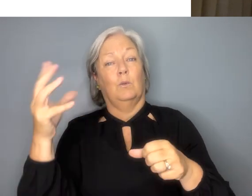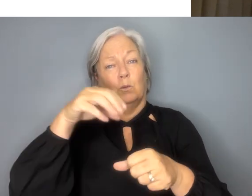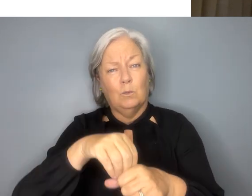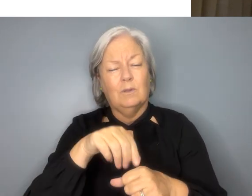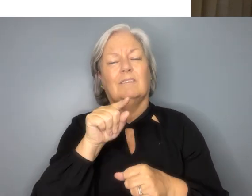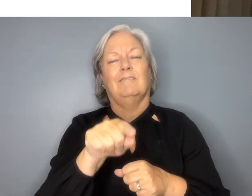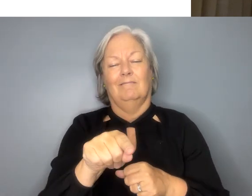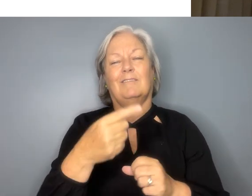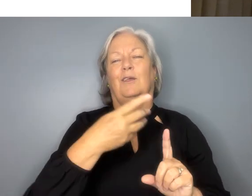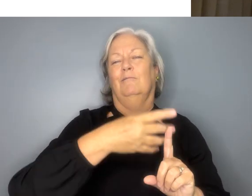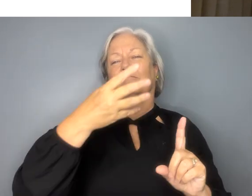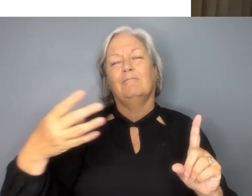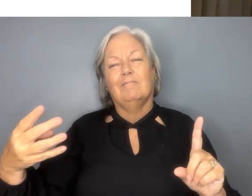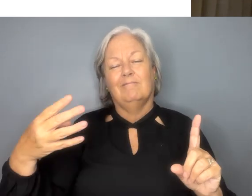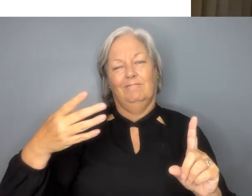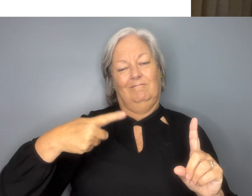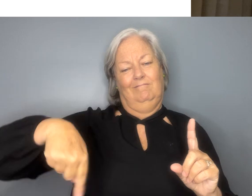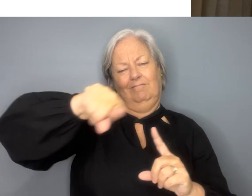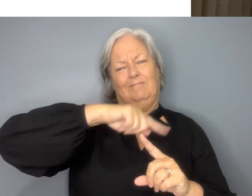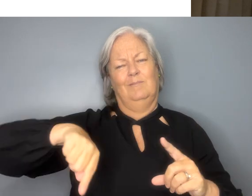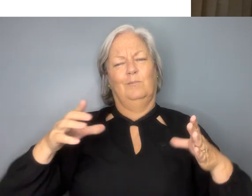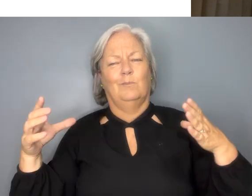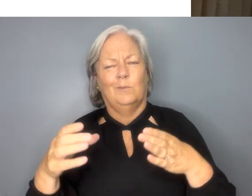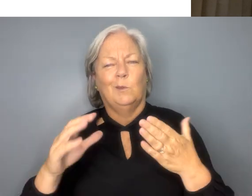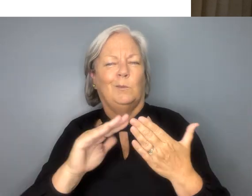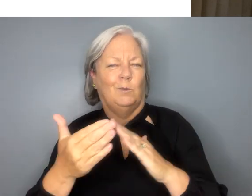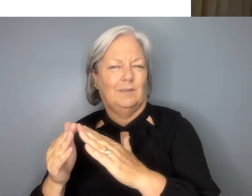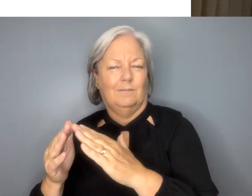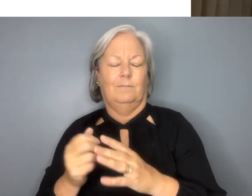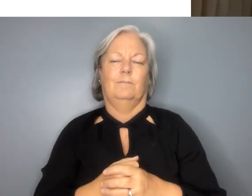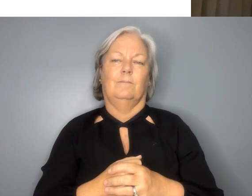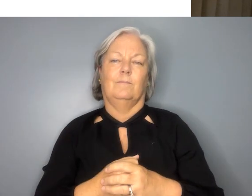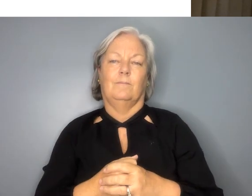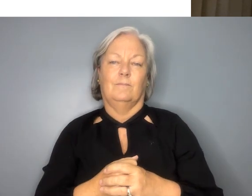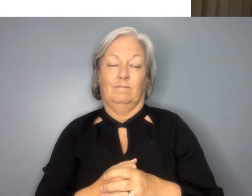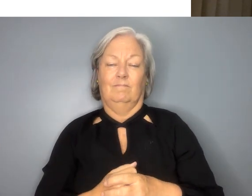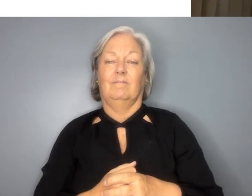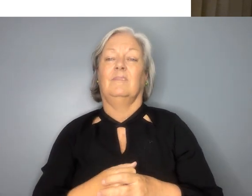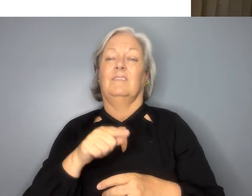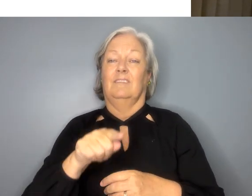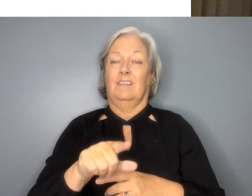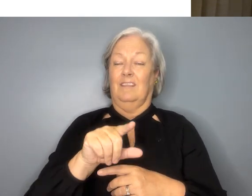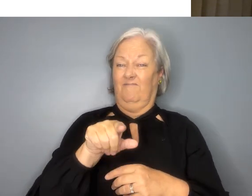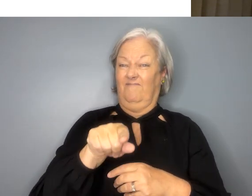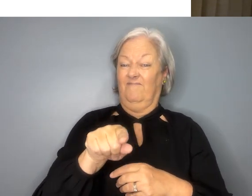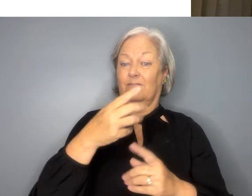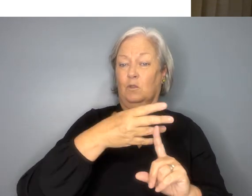including LGBTIQA+ people with disabilities. It's the work of